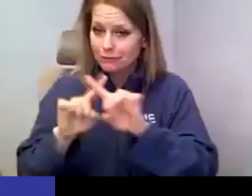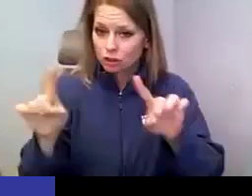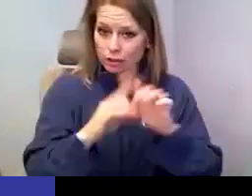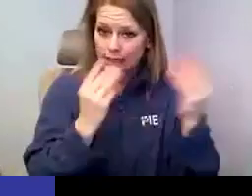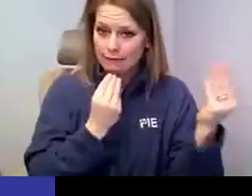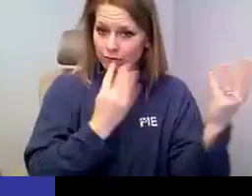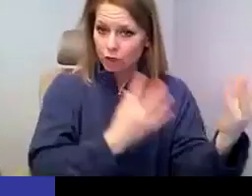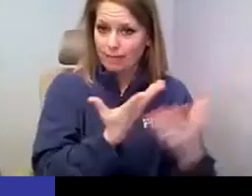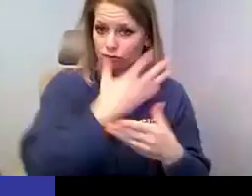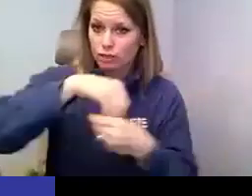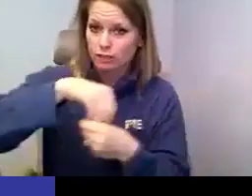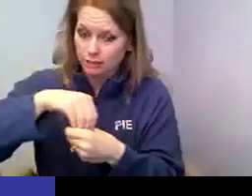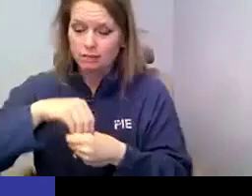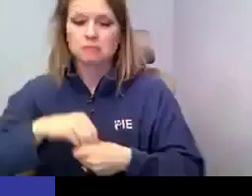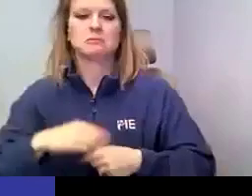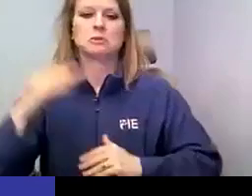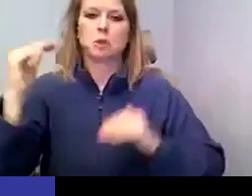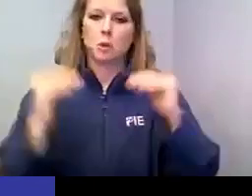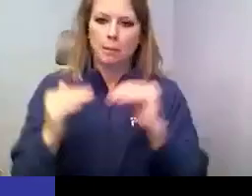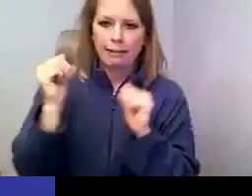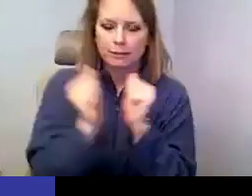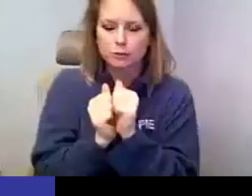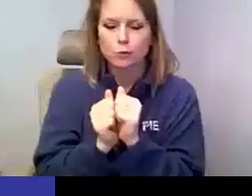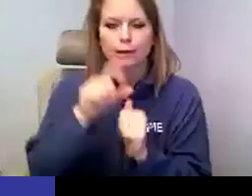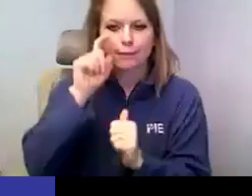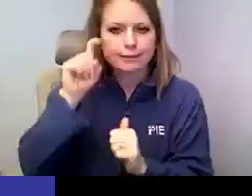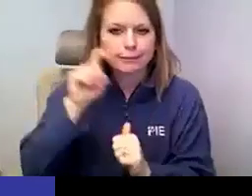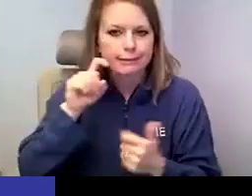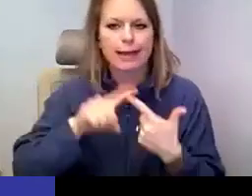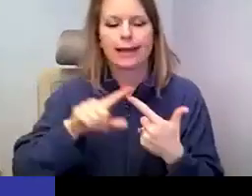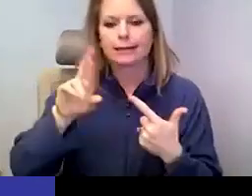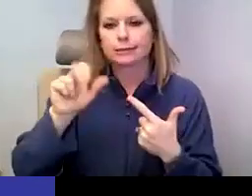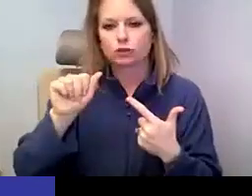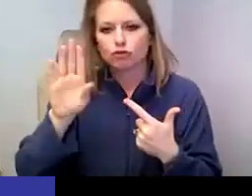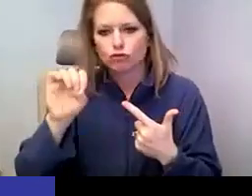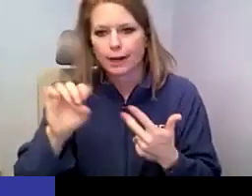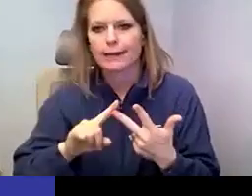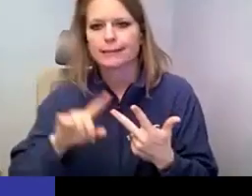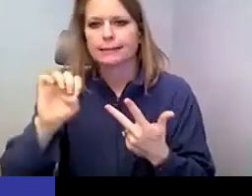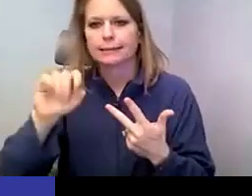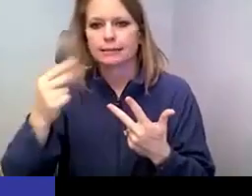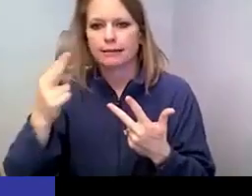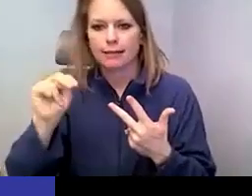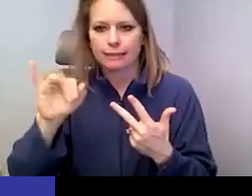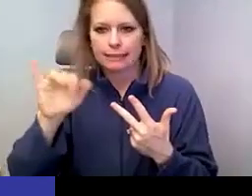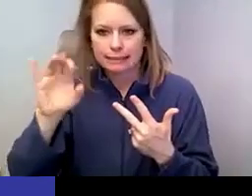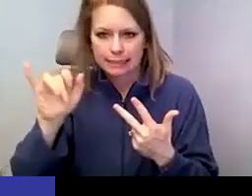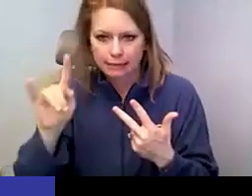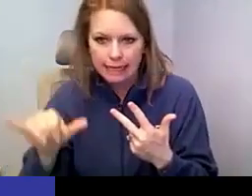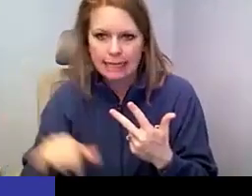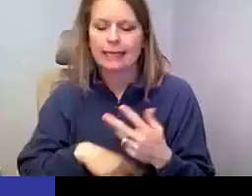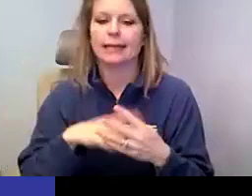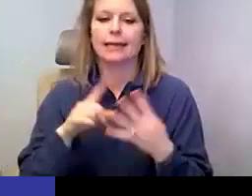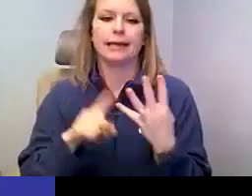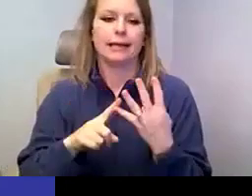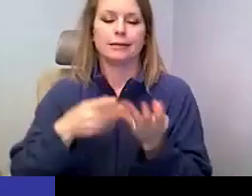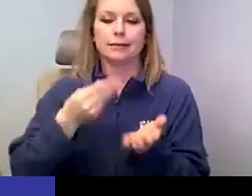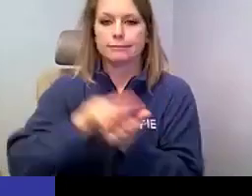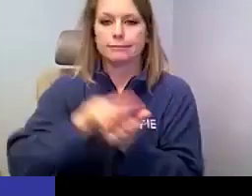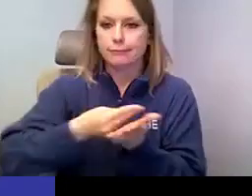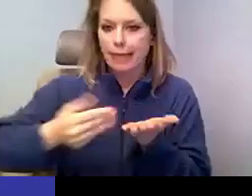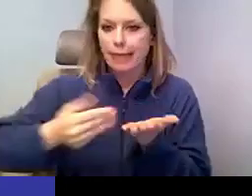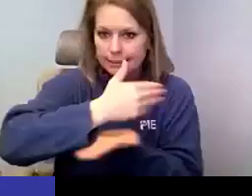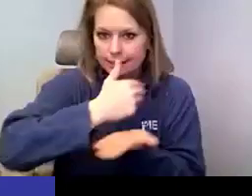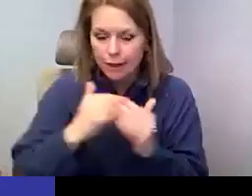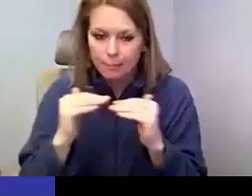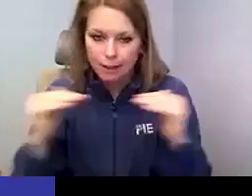They balanced it by sex and race and ethnicity, geographic regions, so socioeconomic status, parent education level,